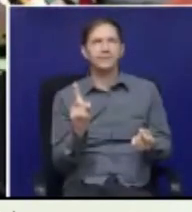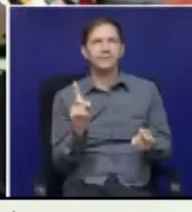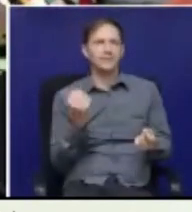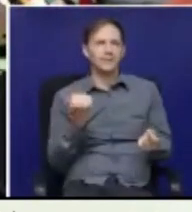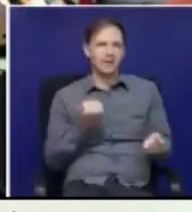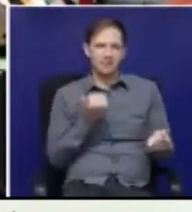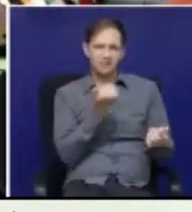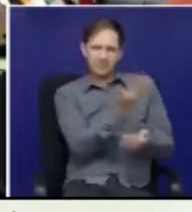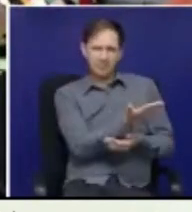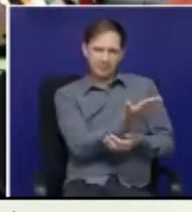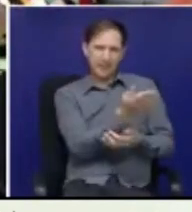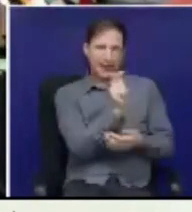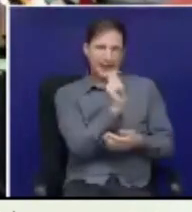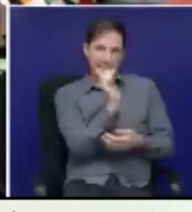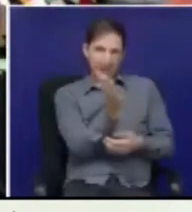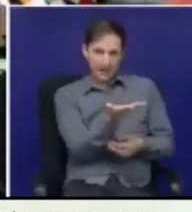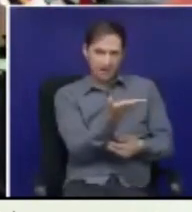499,000.